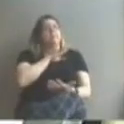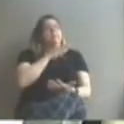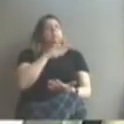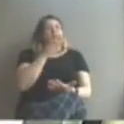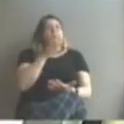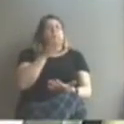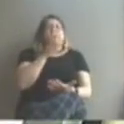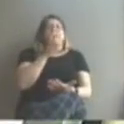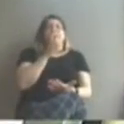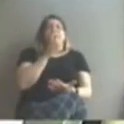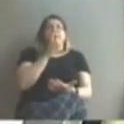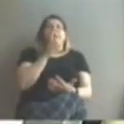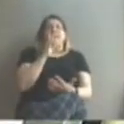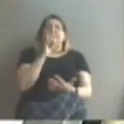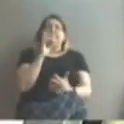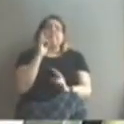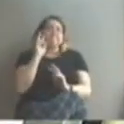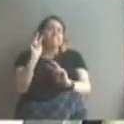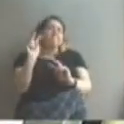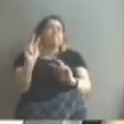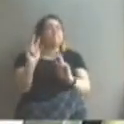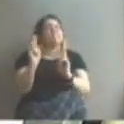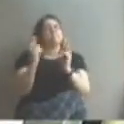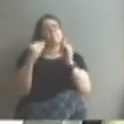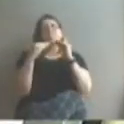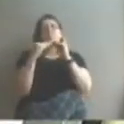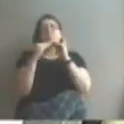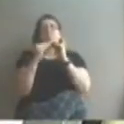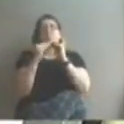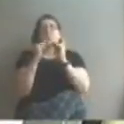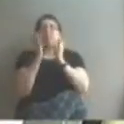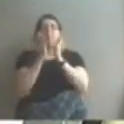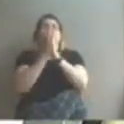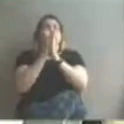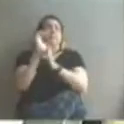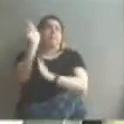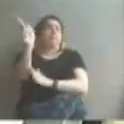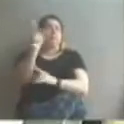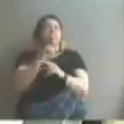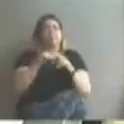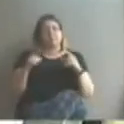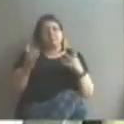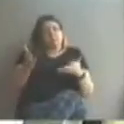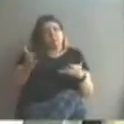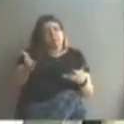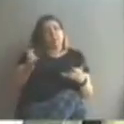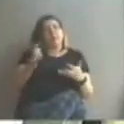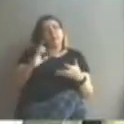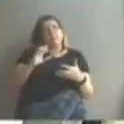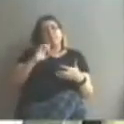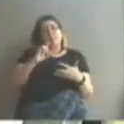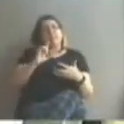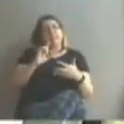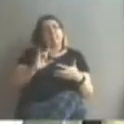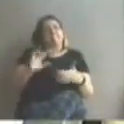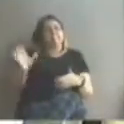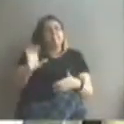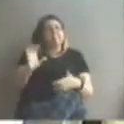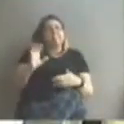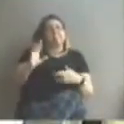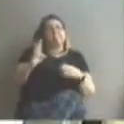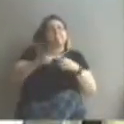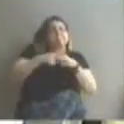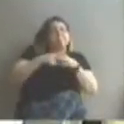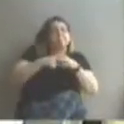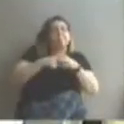in a space of anticipating additional requests down the road. But we wanted to act conservatively yet critically around this